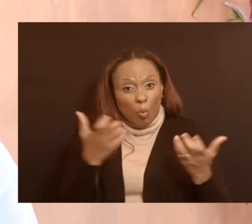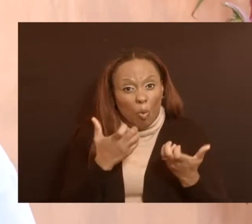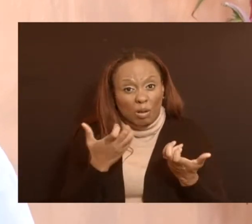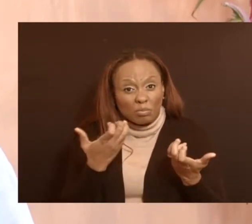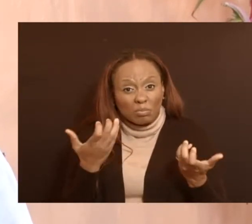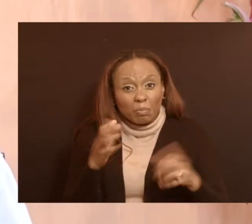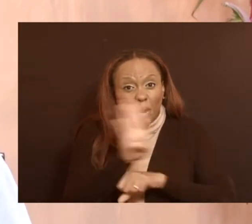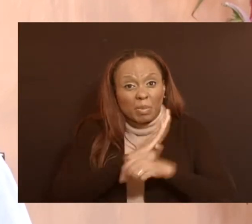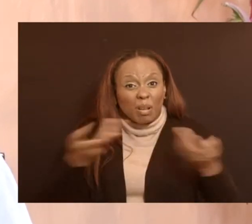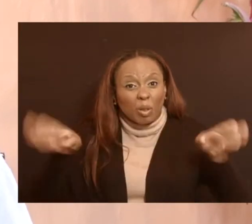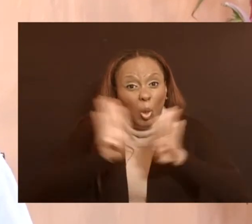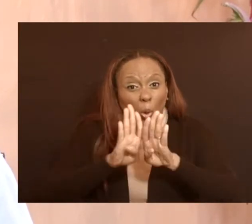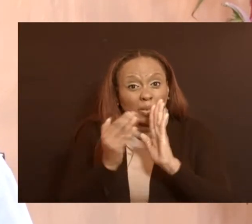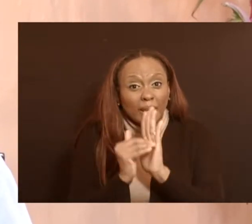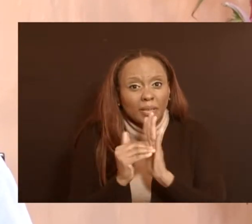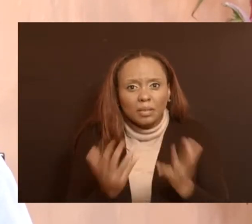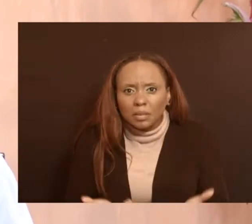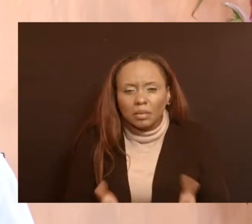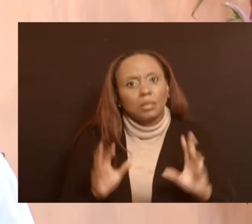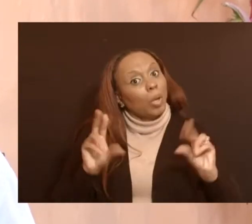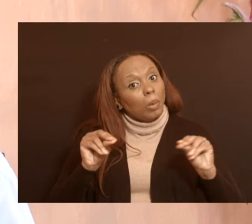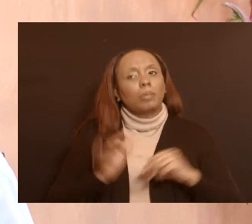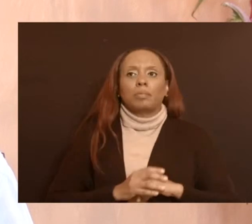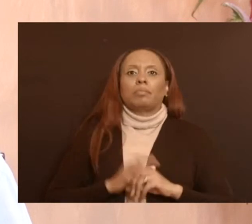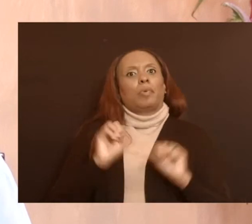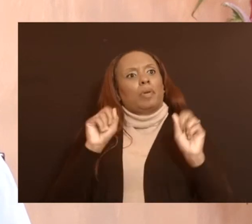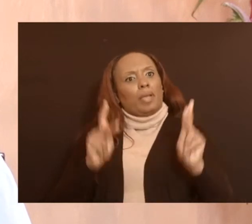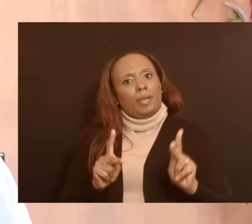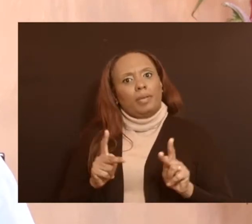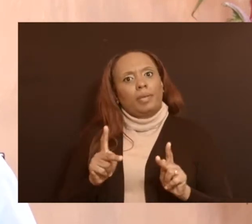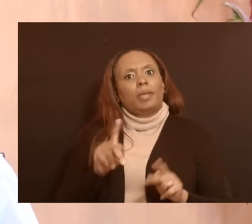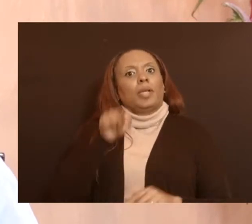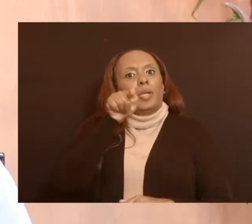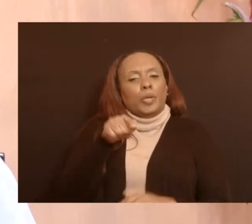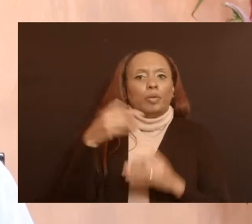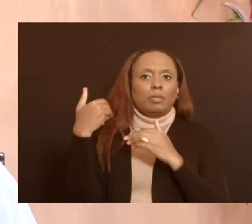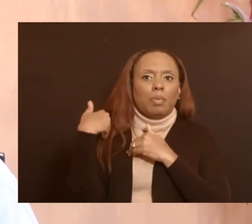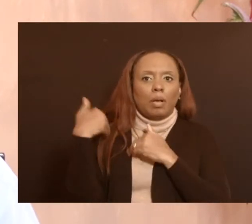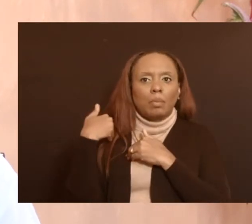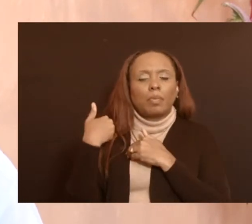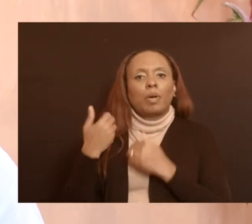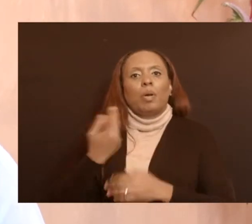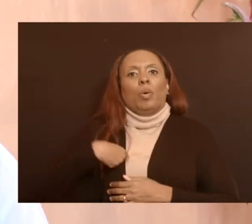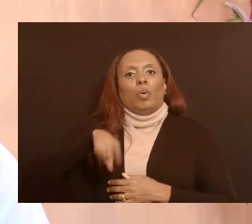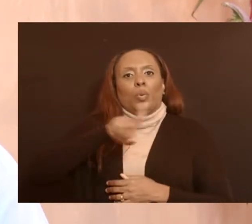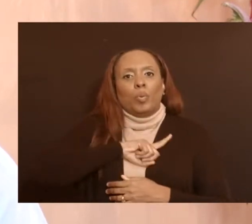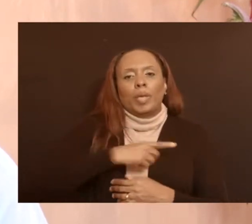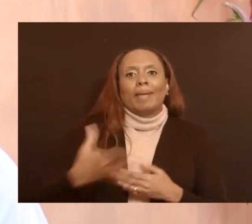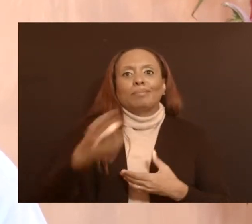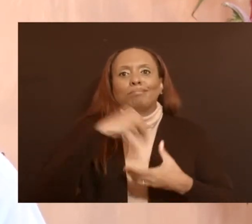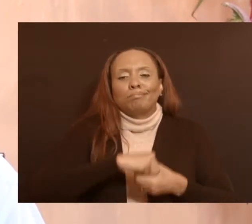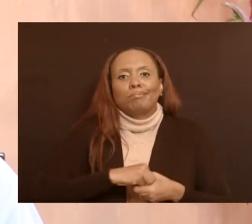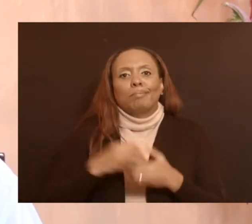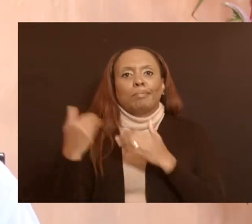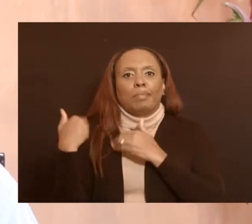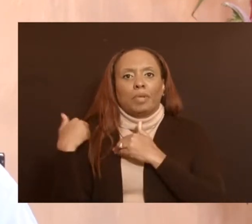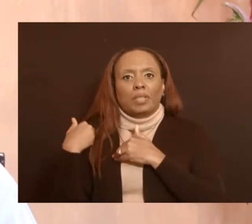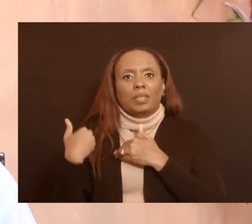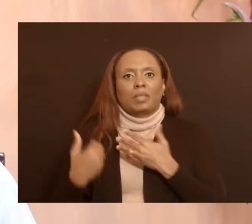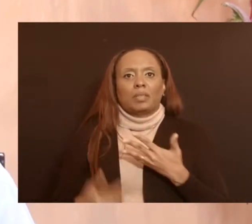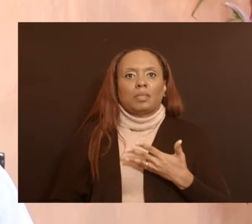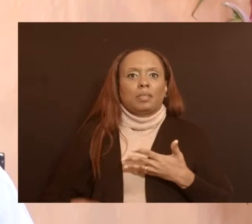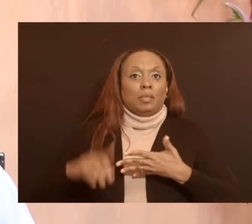want, then we have our own individual responsibilities. And I mentioned before, the wearing of